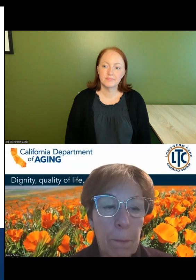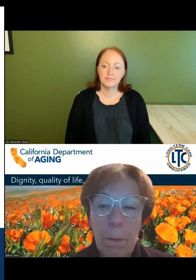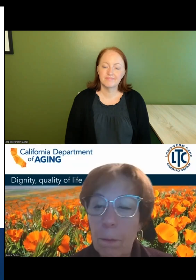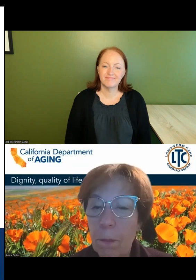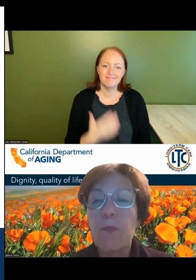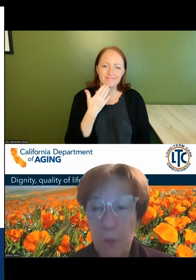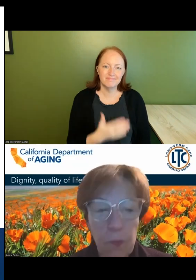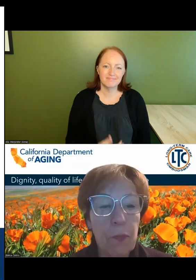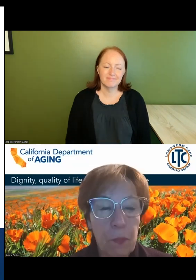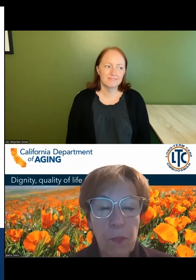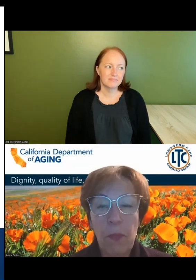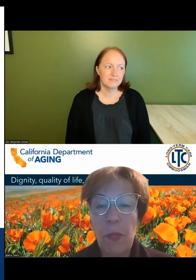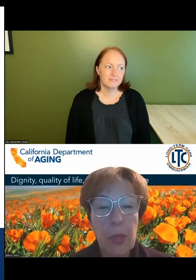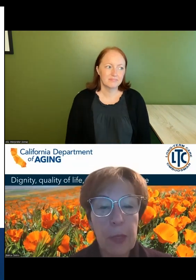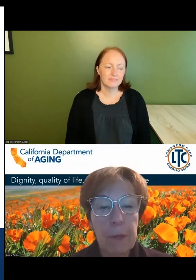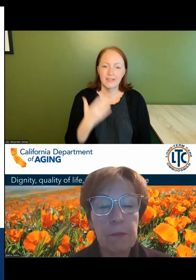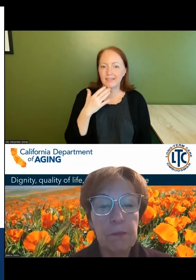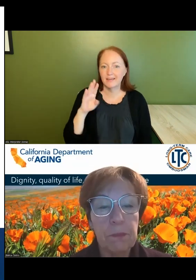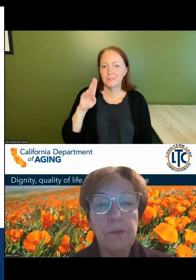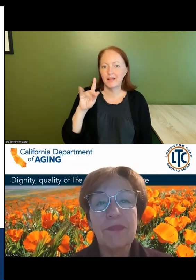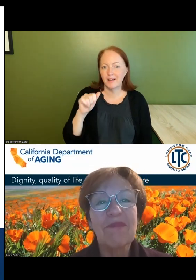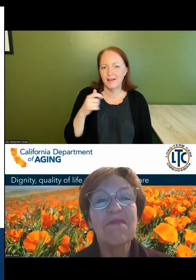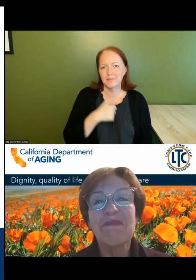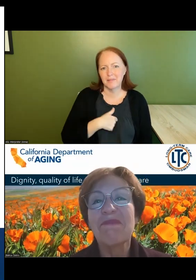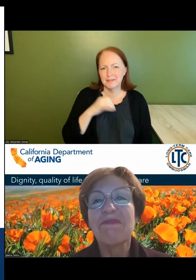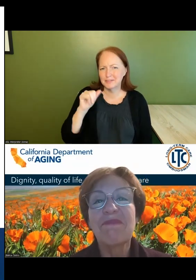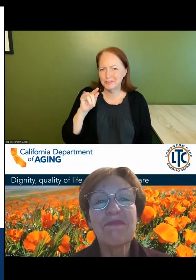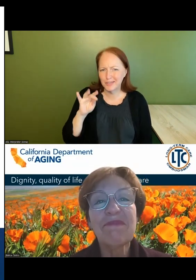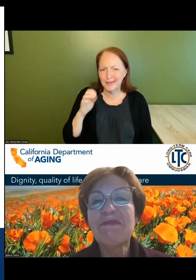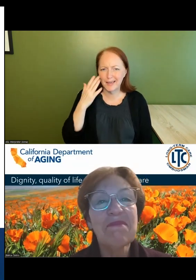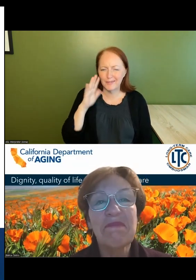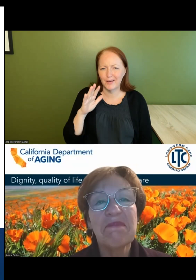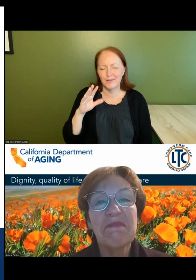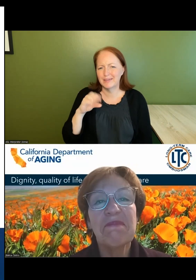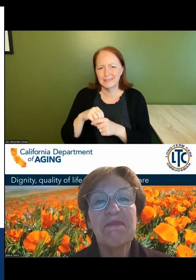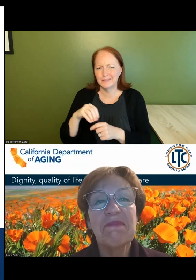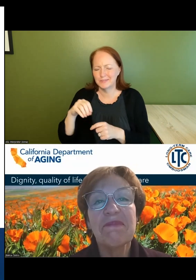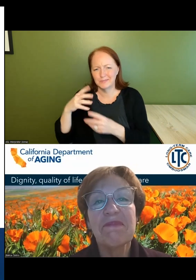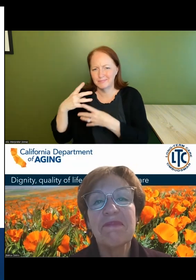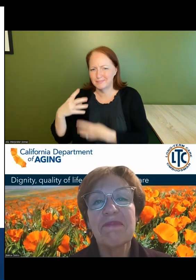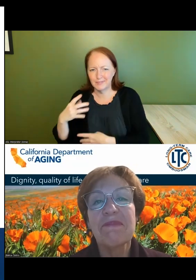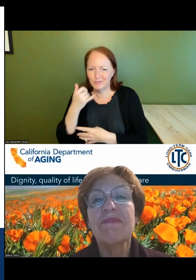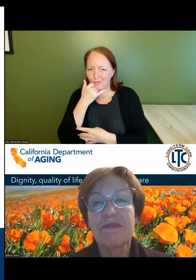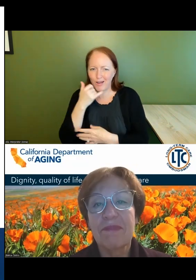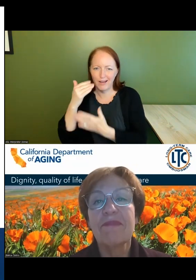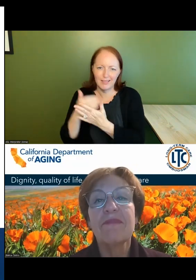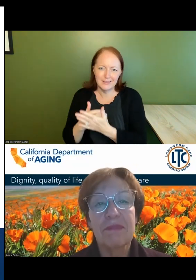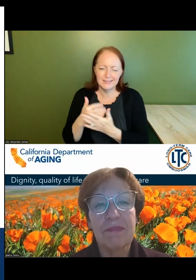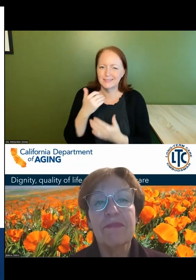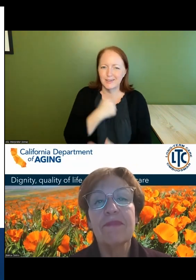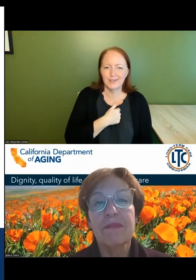Thank you. Thank you, Blanca, and I apologize, Janie. I don't know how you got over into attendees. I thought I saw you in panelists